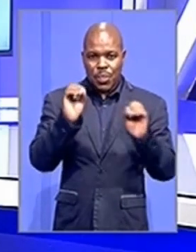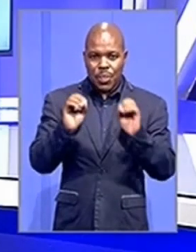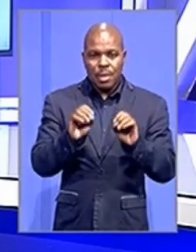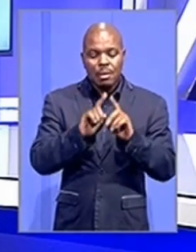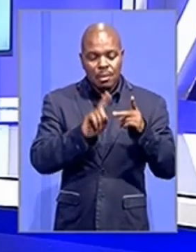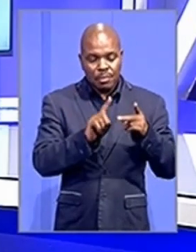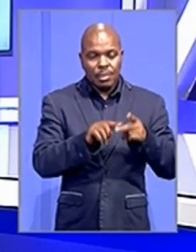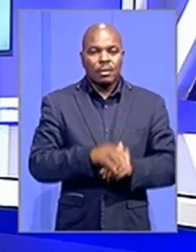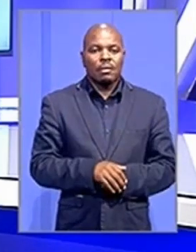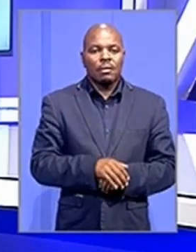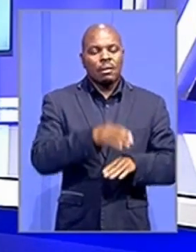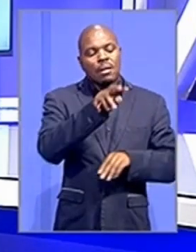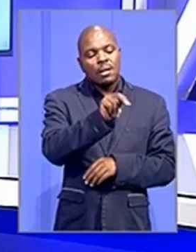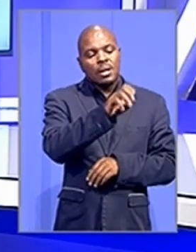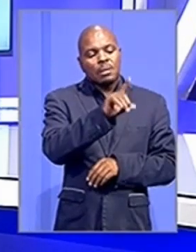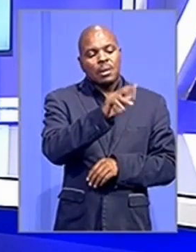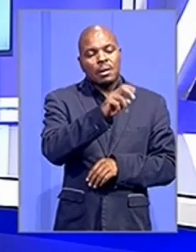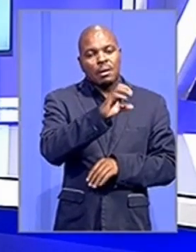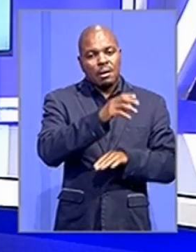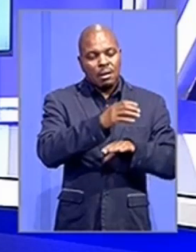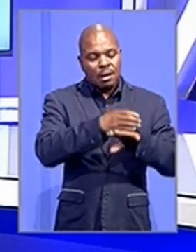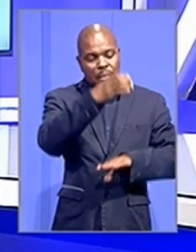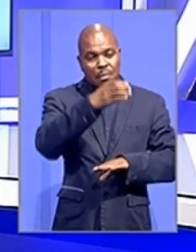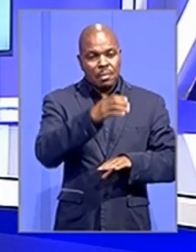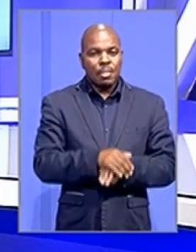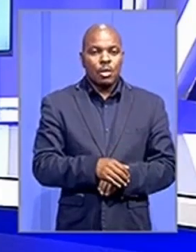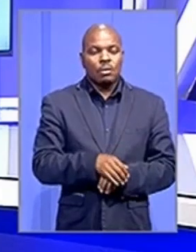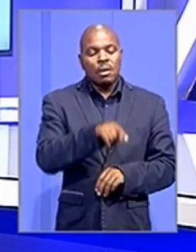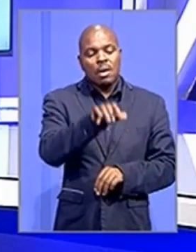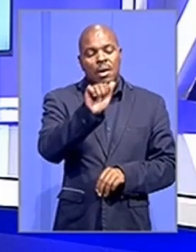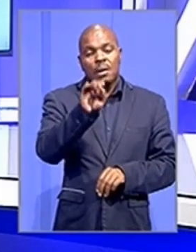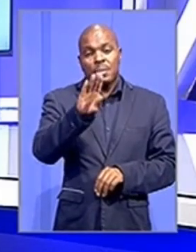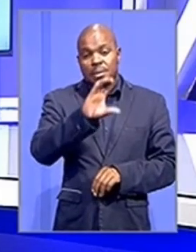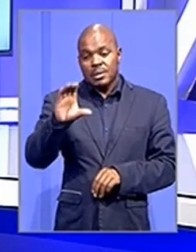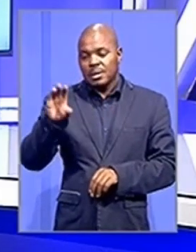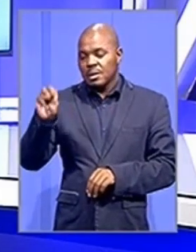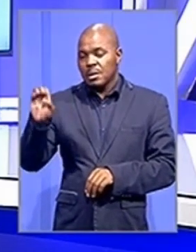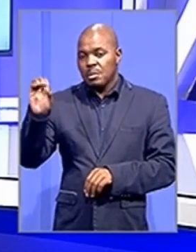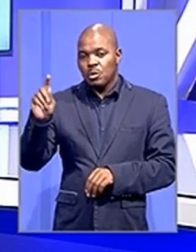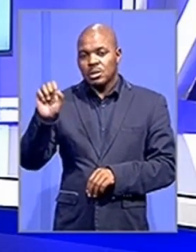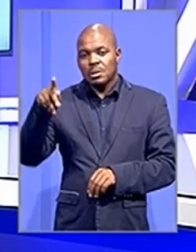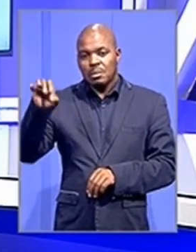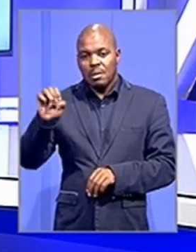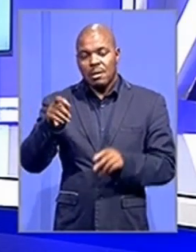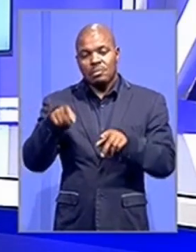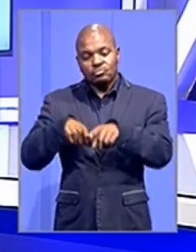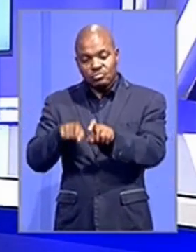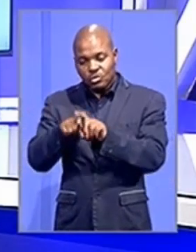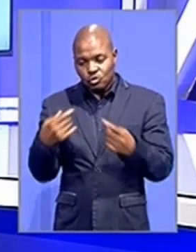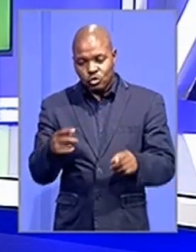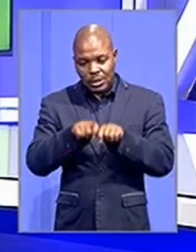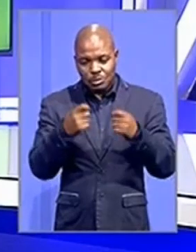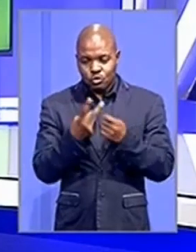lebjalo phadišanong ya sebjana sa Netbank. Ditlhopha tse pedi tsa league ya ABC Motsepe di thulane mathapabeng a le